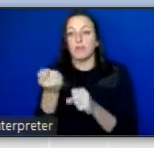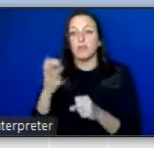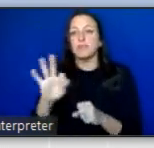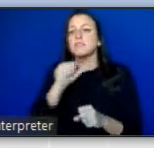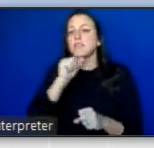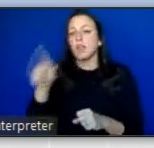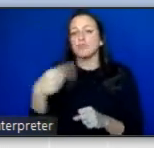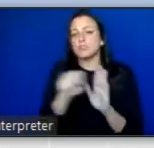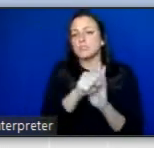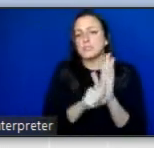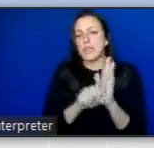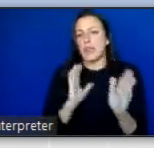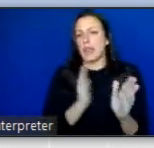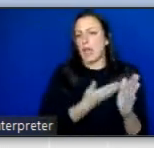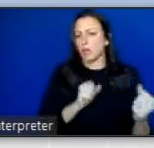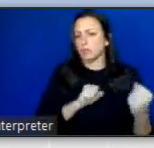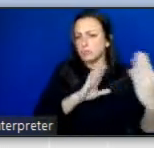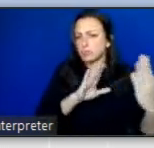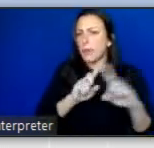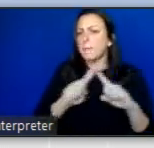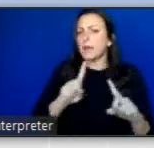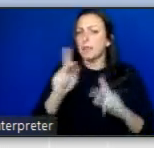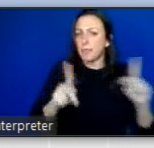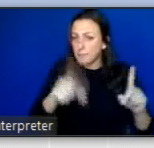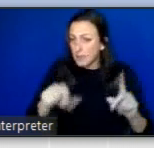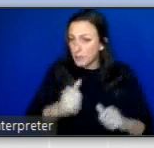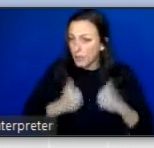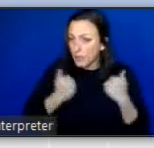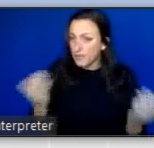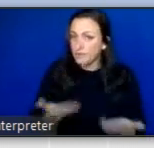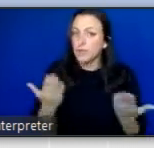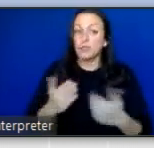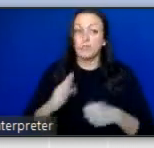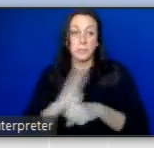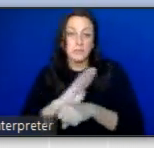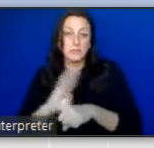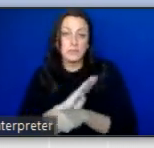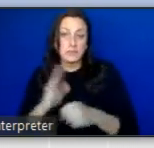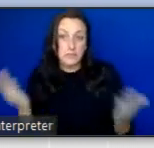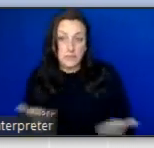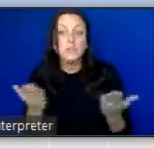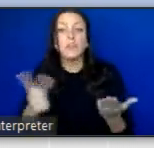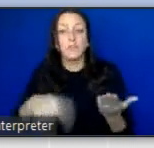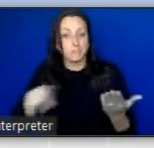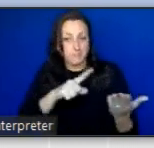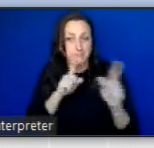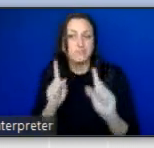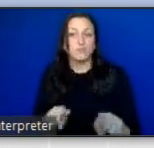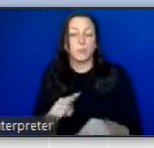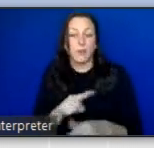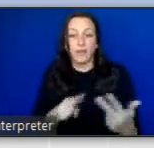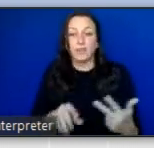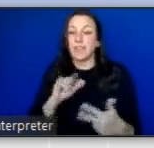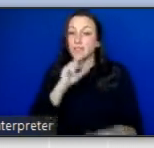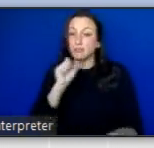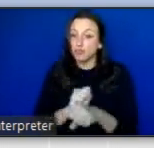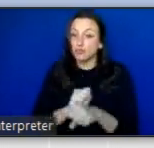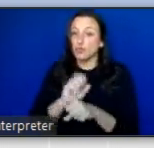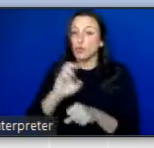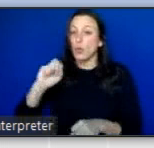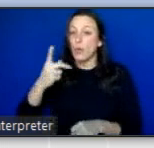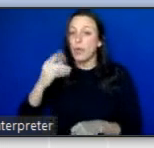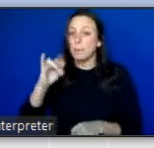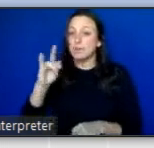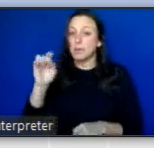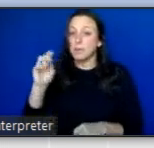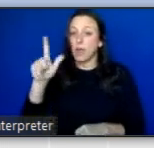but certainly the residents and businesses in Colorado. This is what our true epidemiology chart